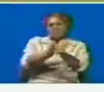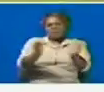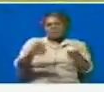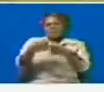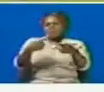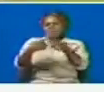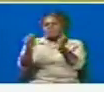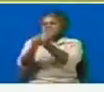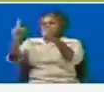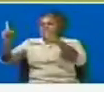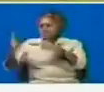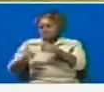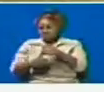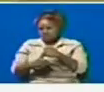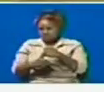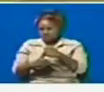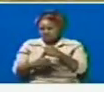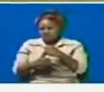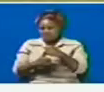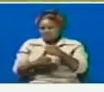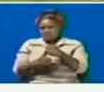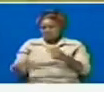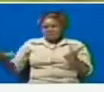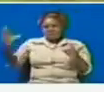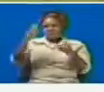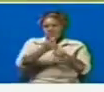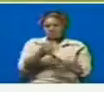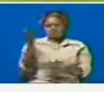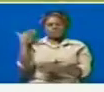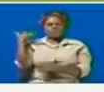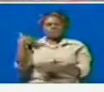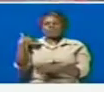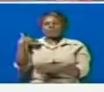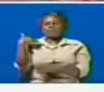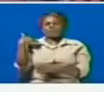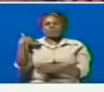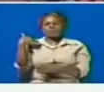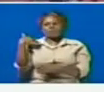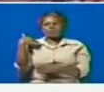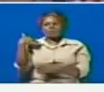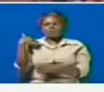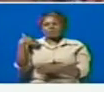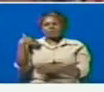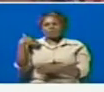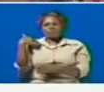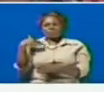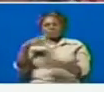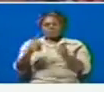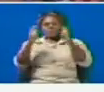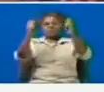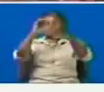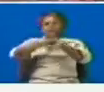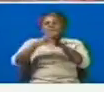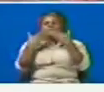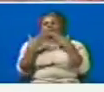16th time. A milestone achieved with four matches to spare. We thank God we've won the title,